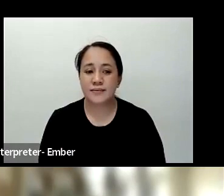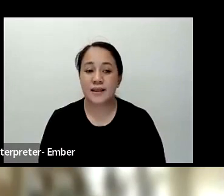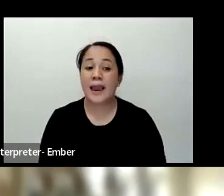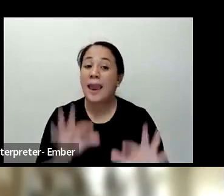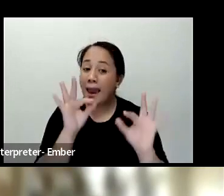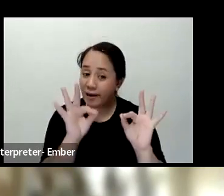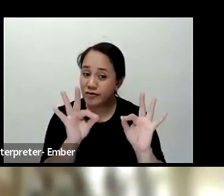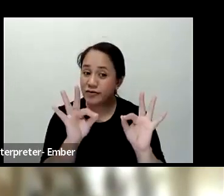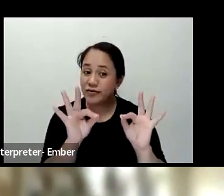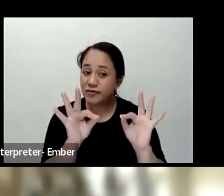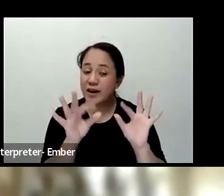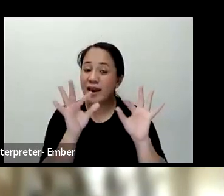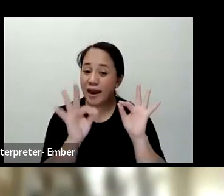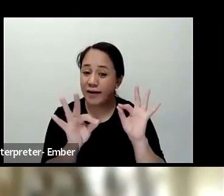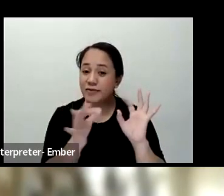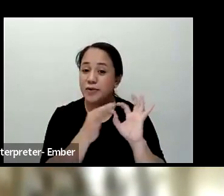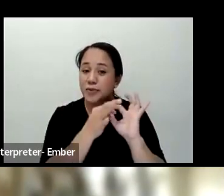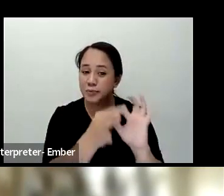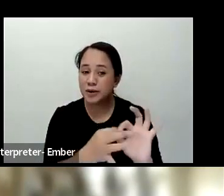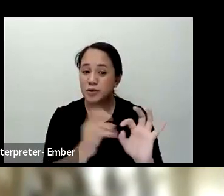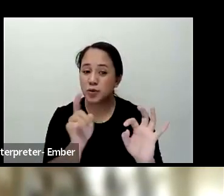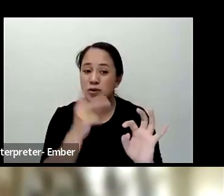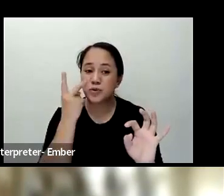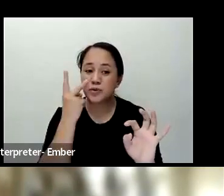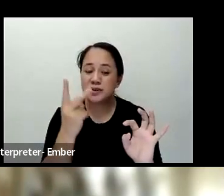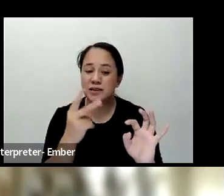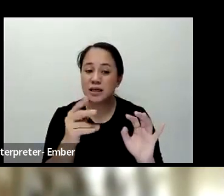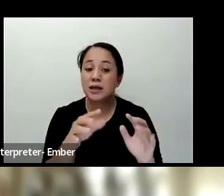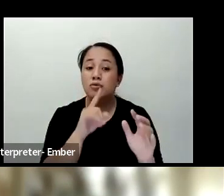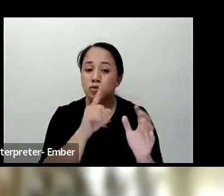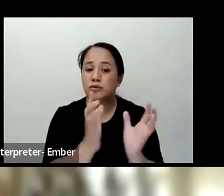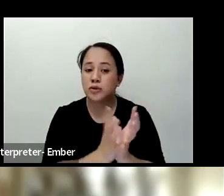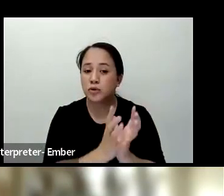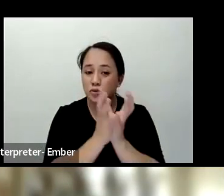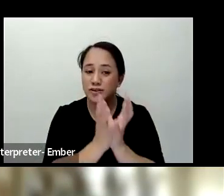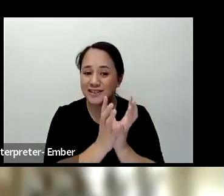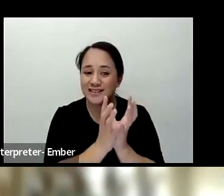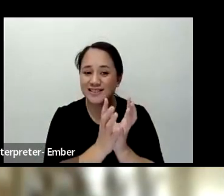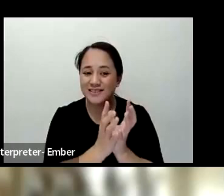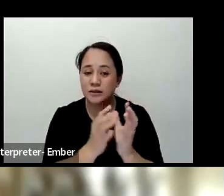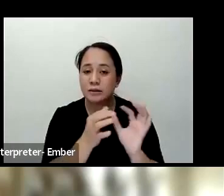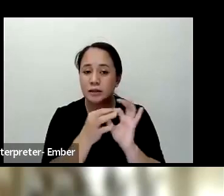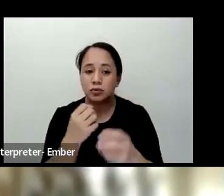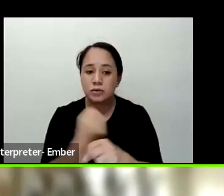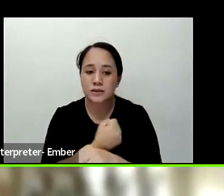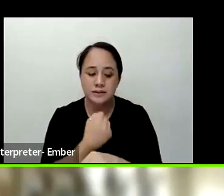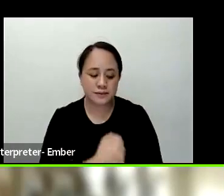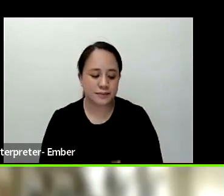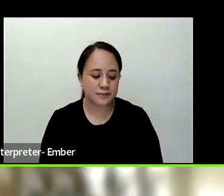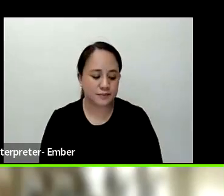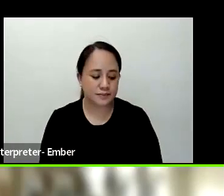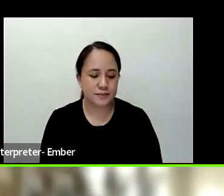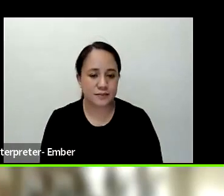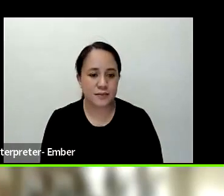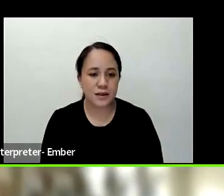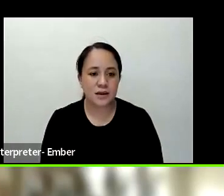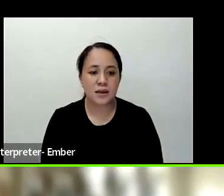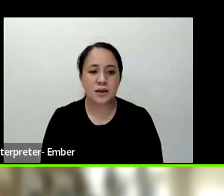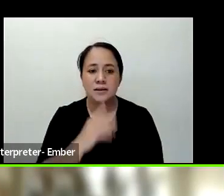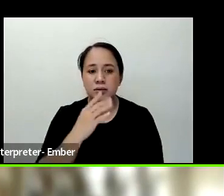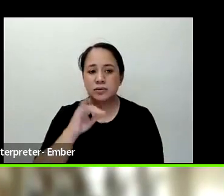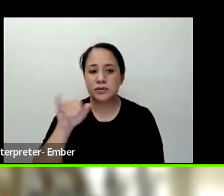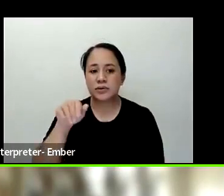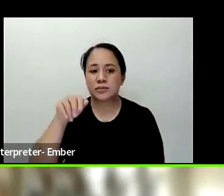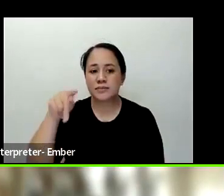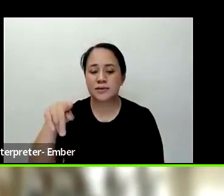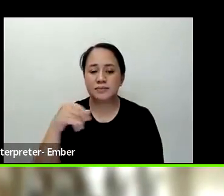you really base it on what you see on the ground on these statistics. Yeah. Thank you, Doc GP. There's another